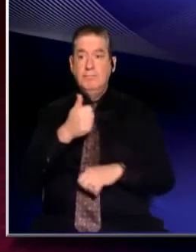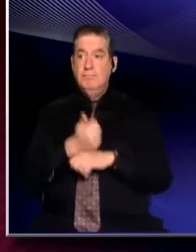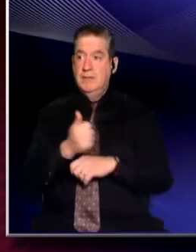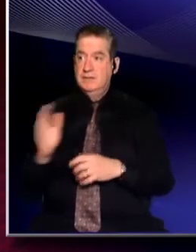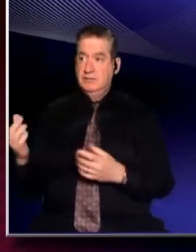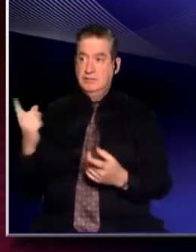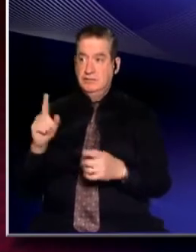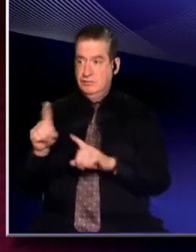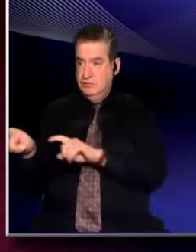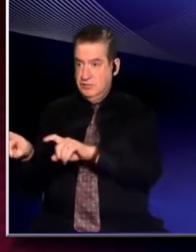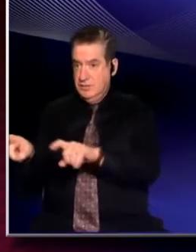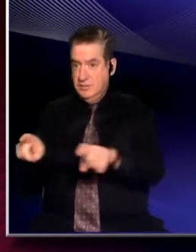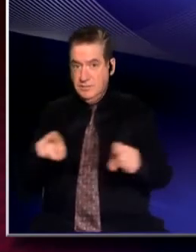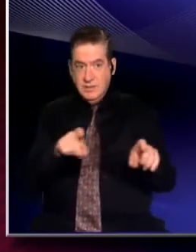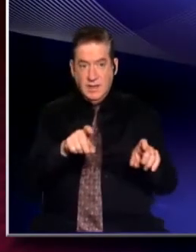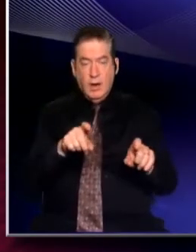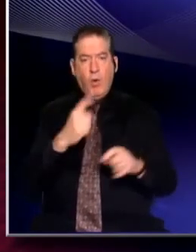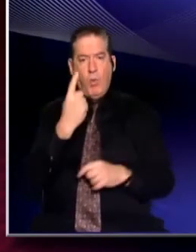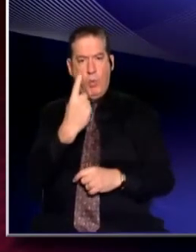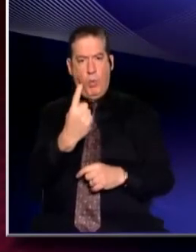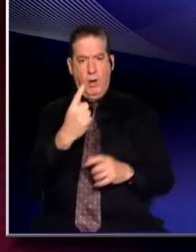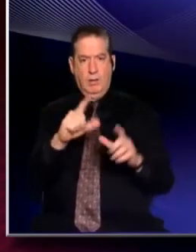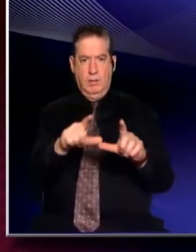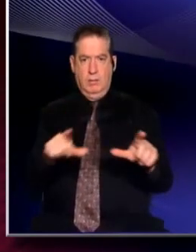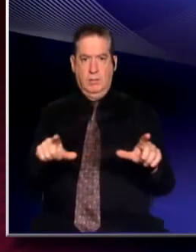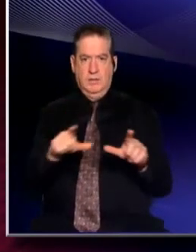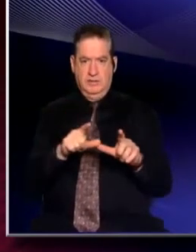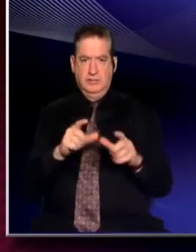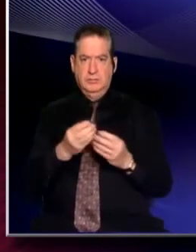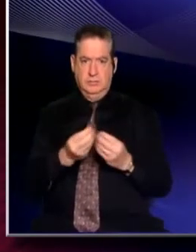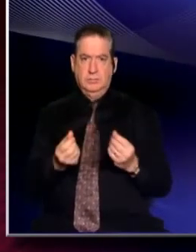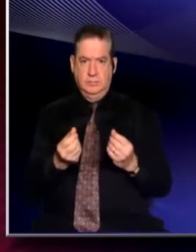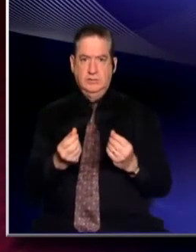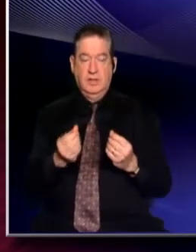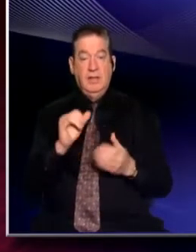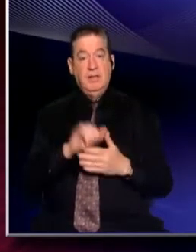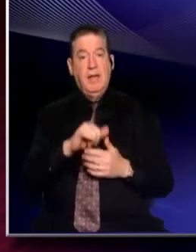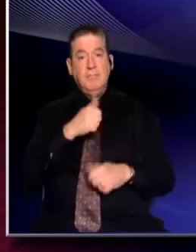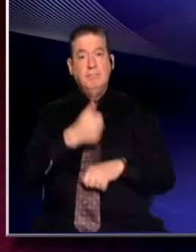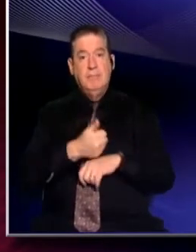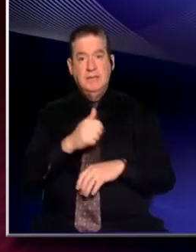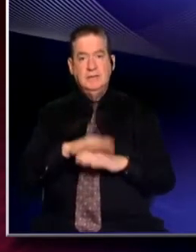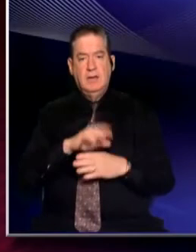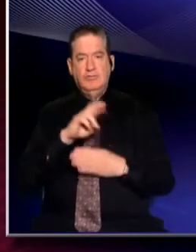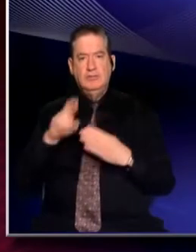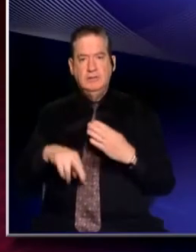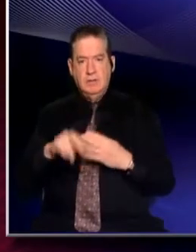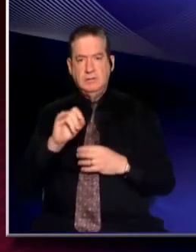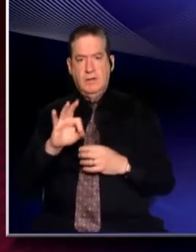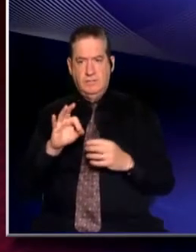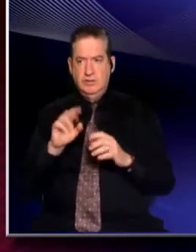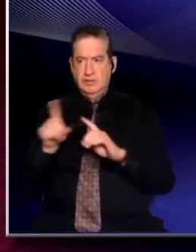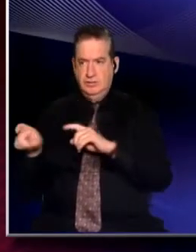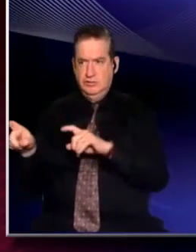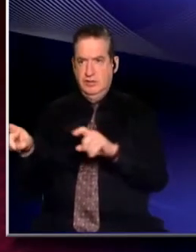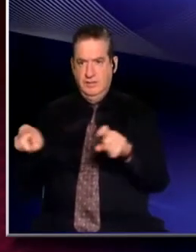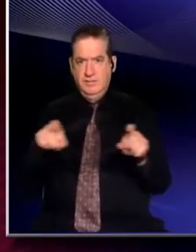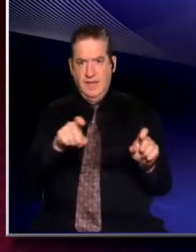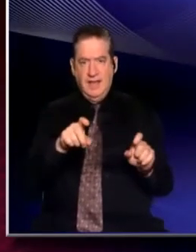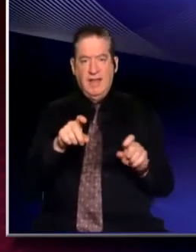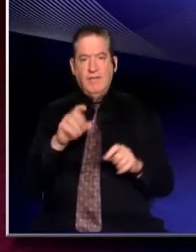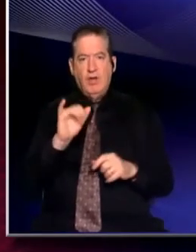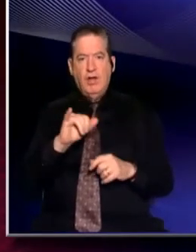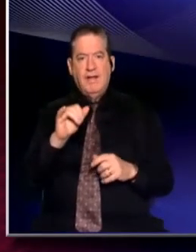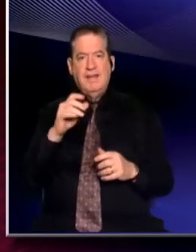results, was to have a 1 location solution. And that would be based on the results of the survey at Phoenix Day School for the